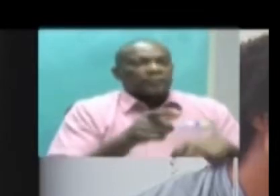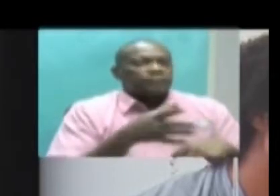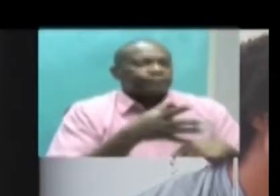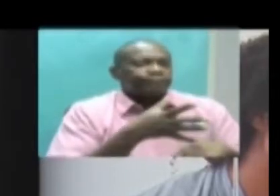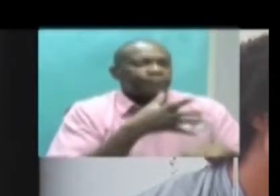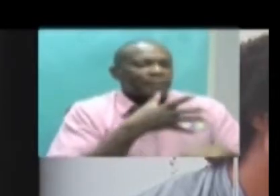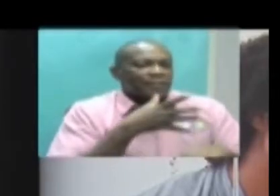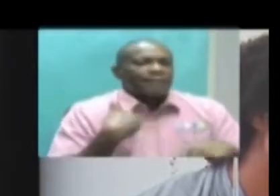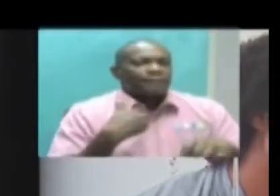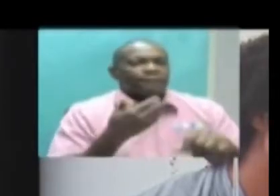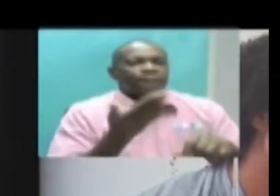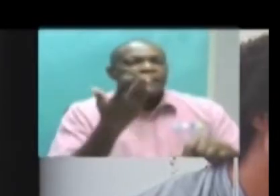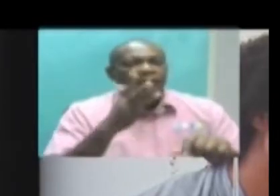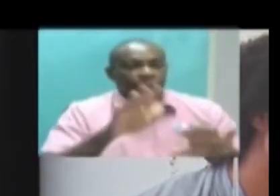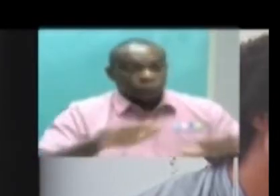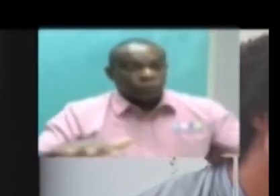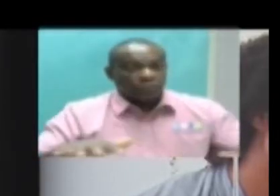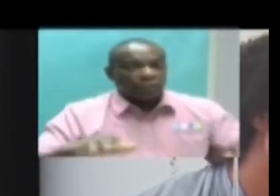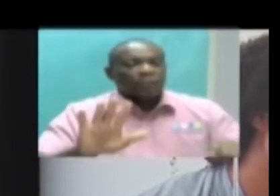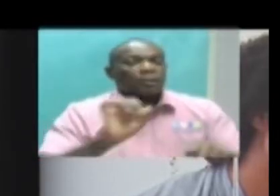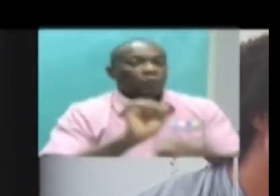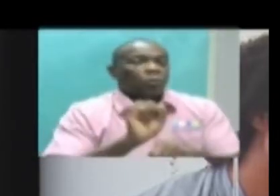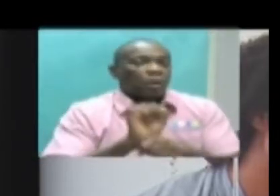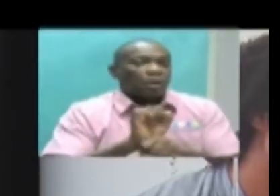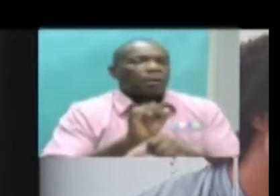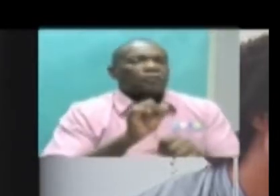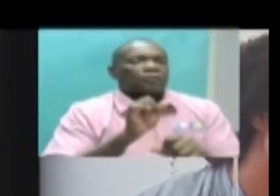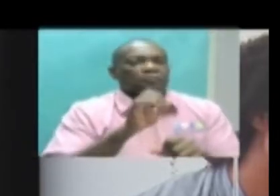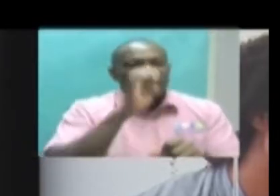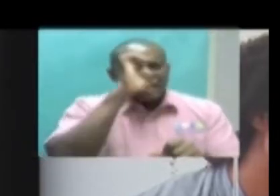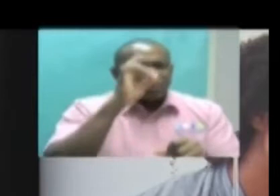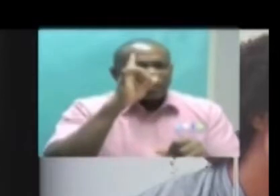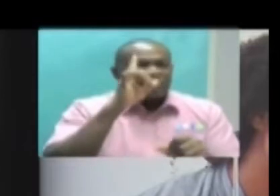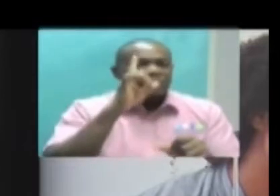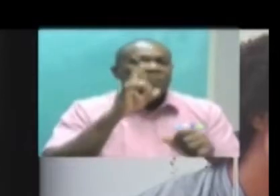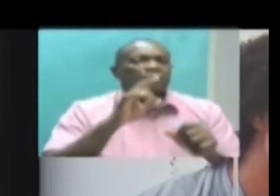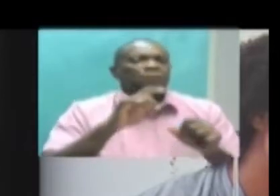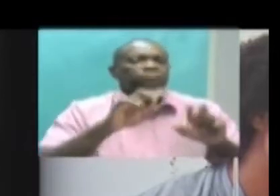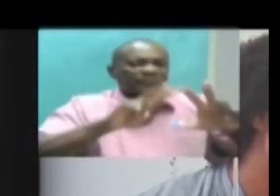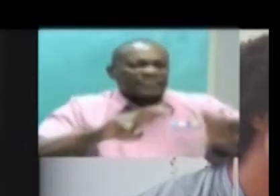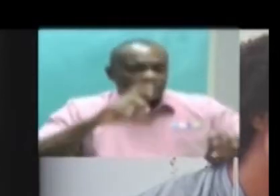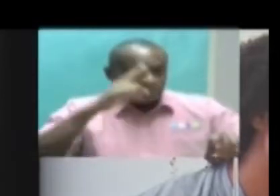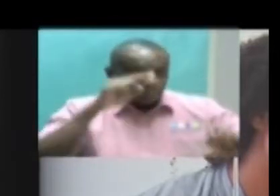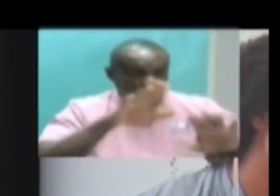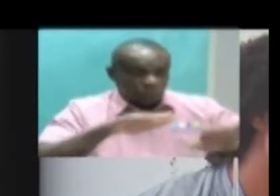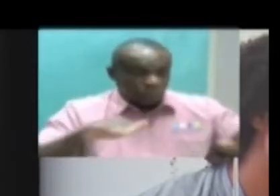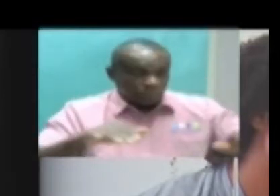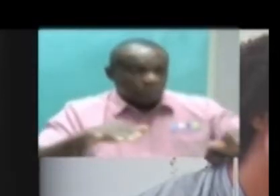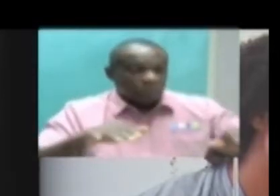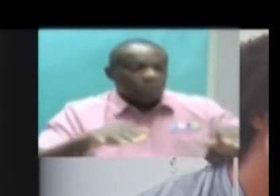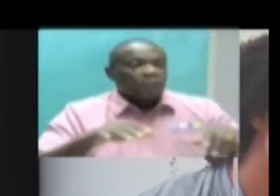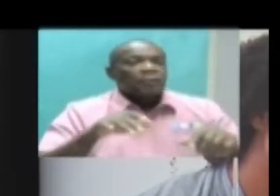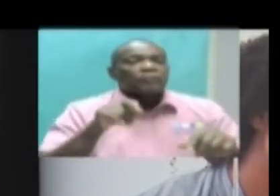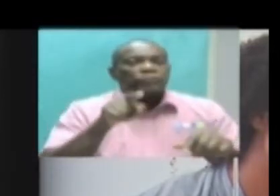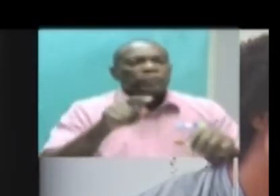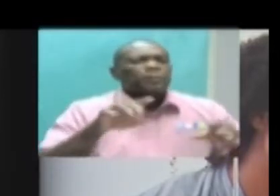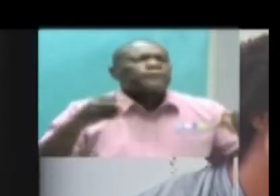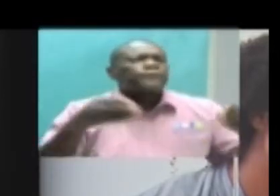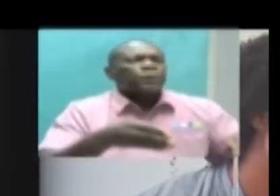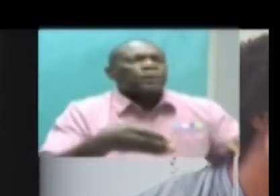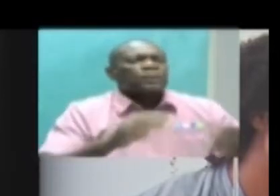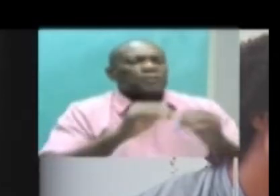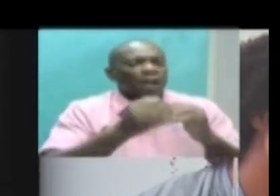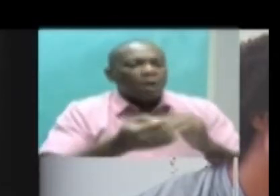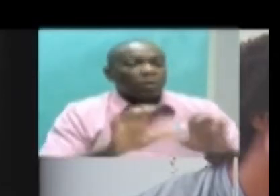with educational assessments for children, her passion has become the lifting up of the Caribbean parent. The Caribbean